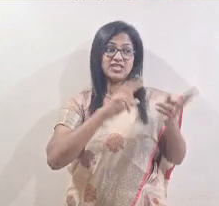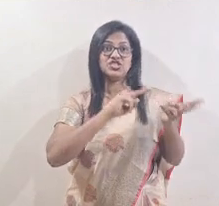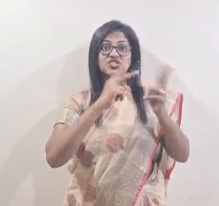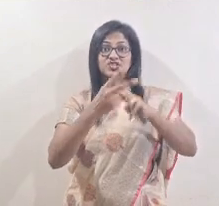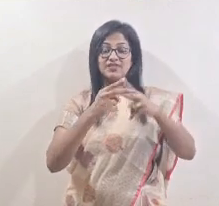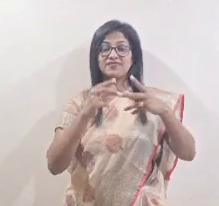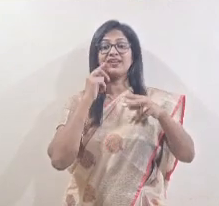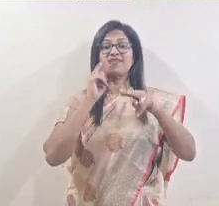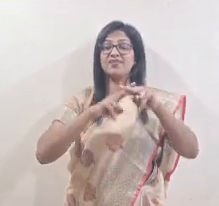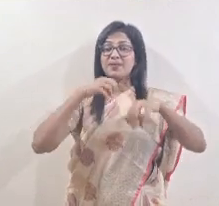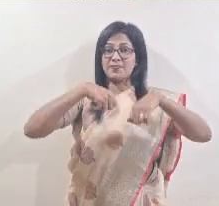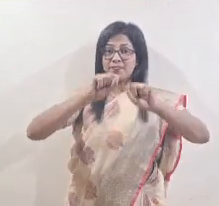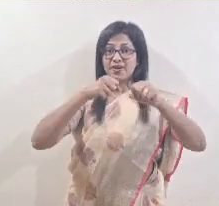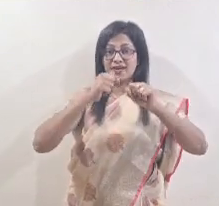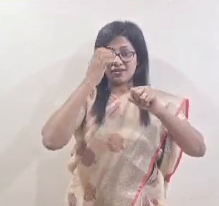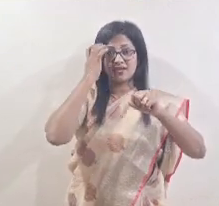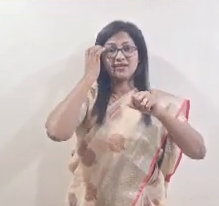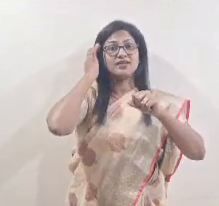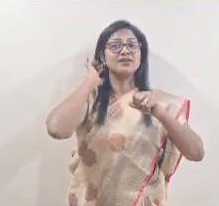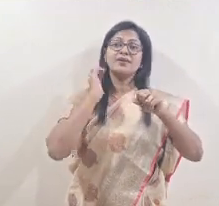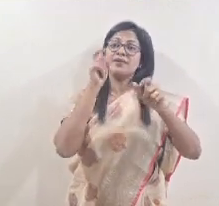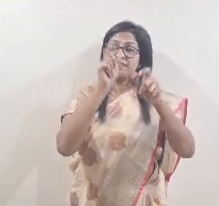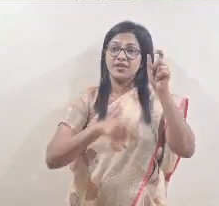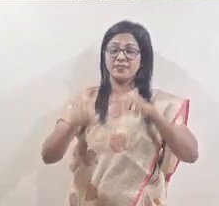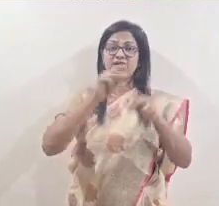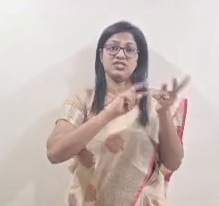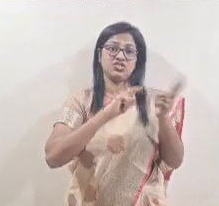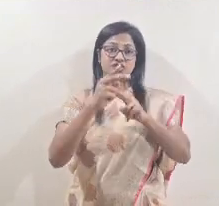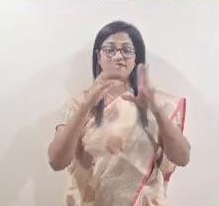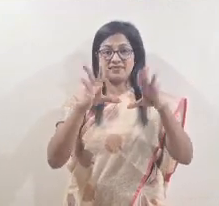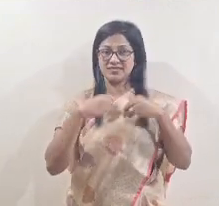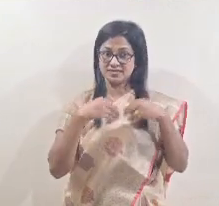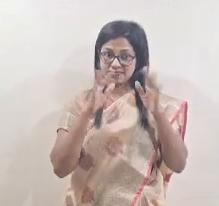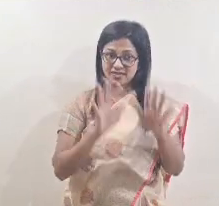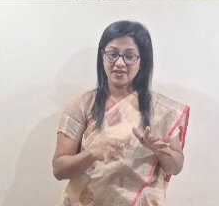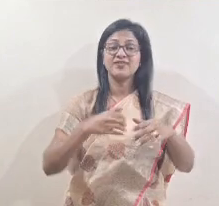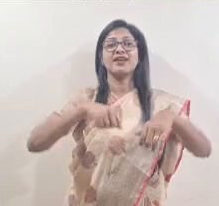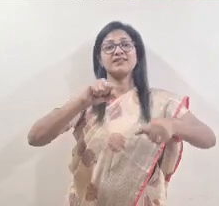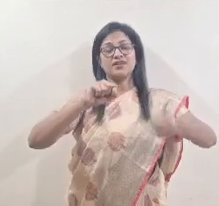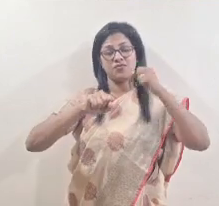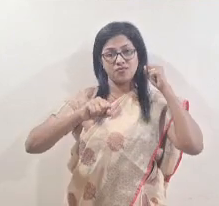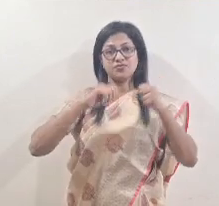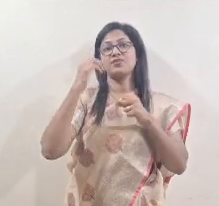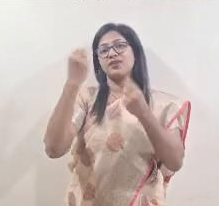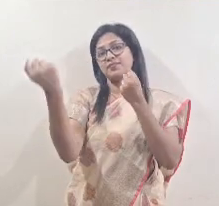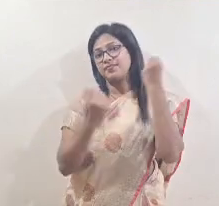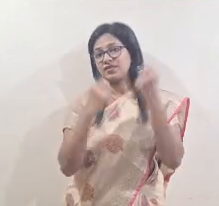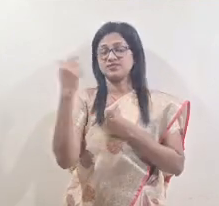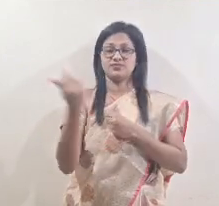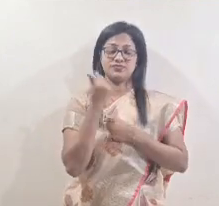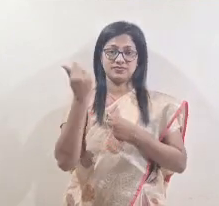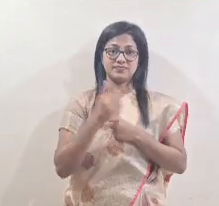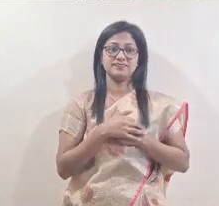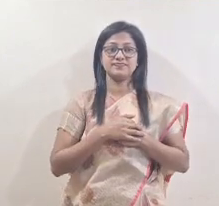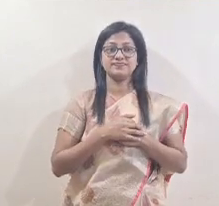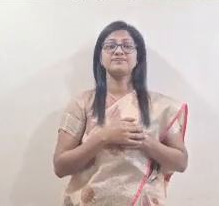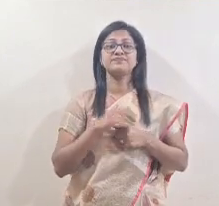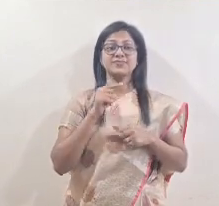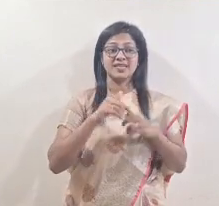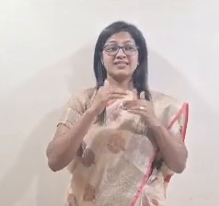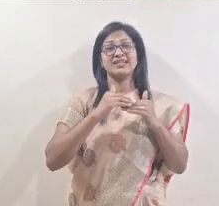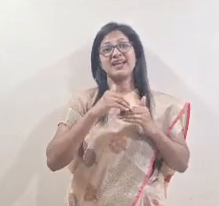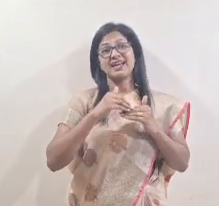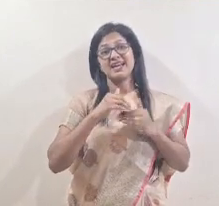that two-wheelers are the most number of people that are ready to shift, followed by auto and bus users. There is a high